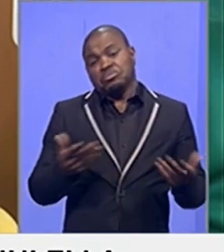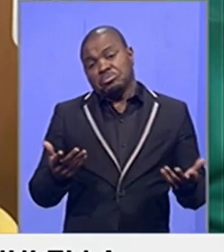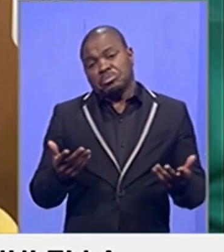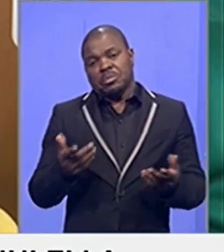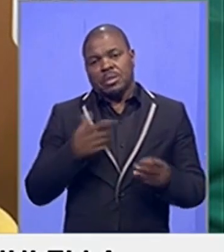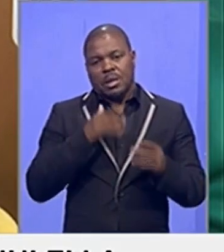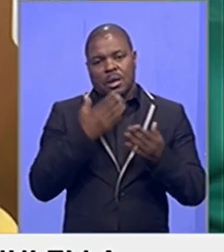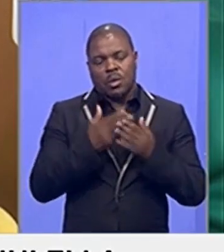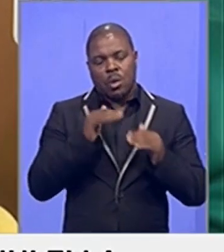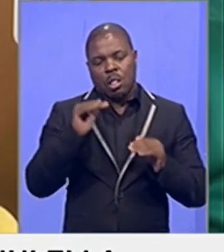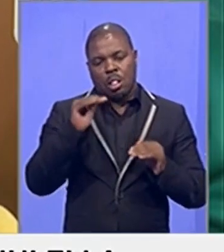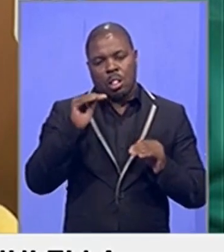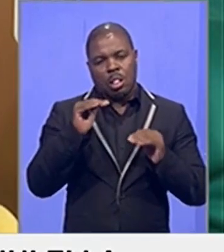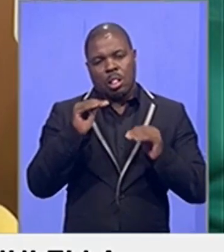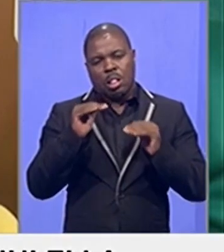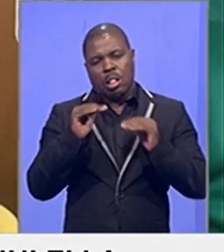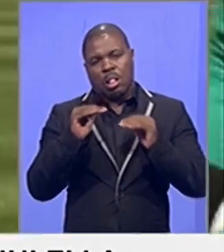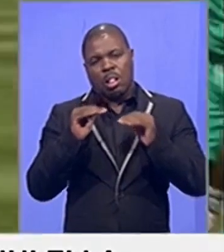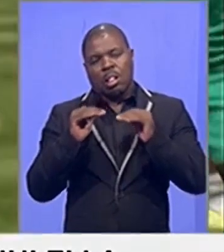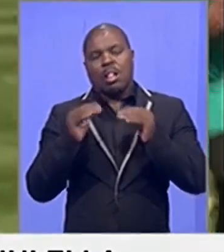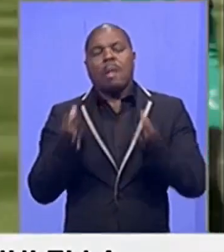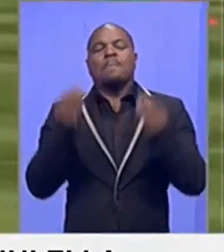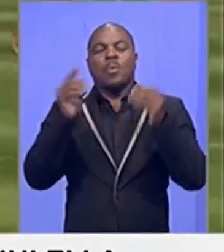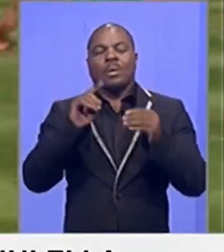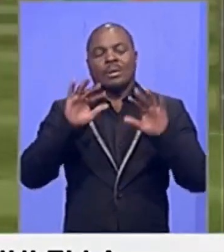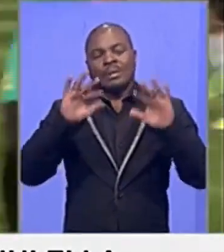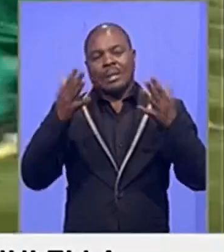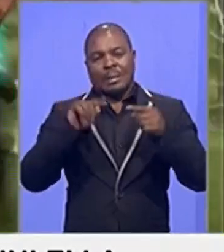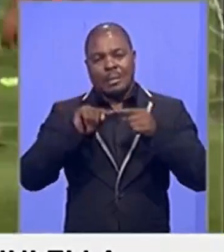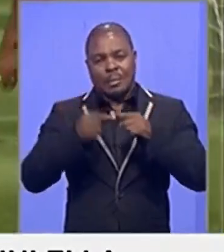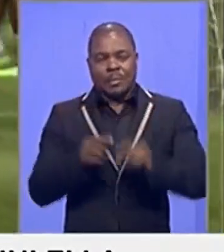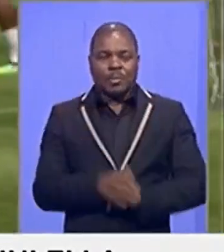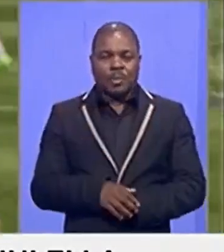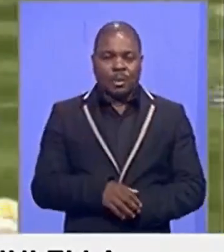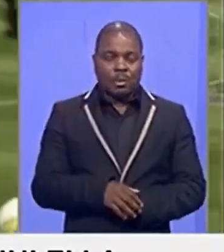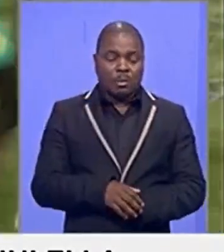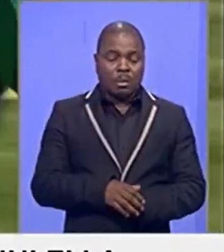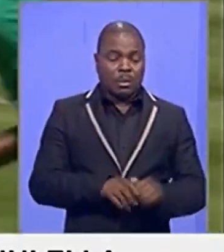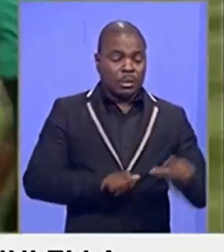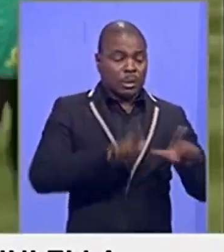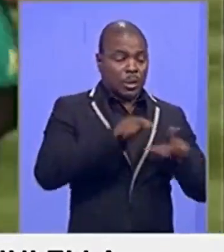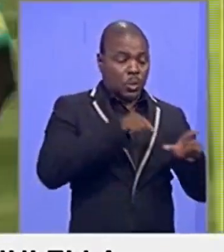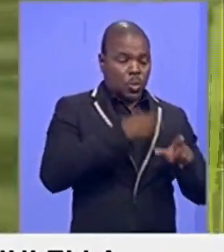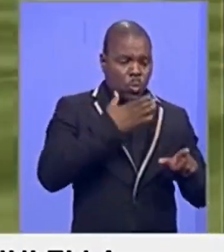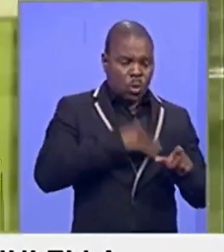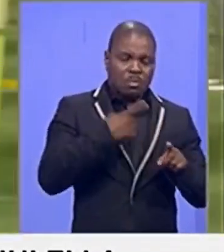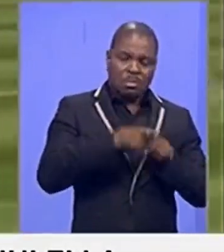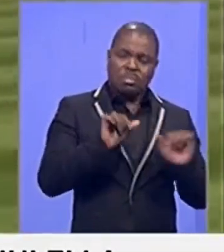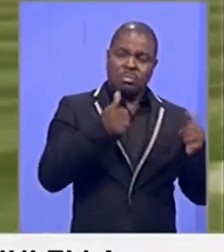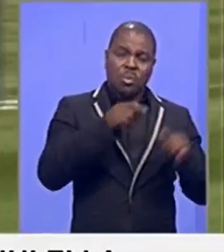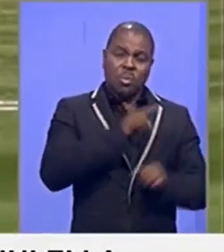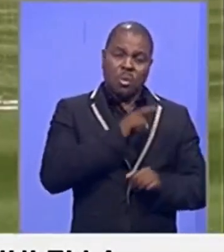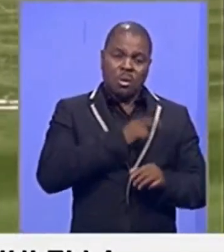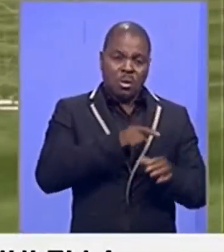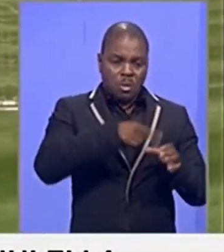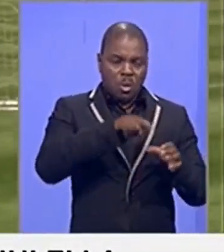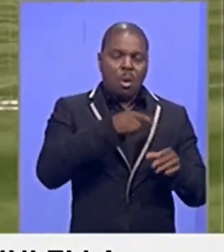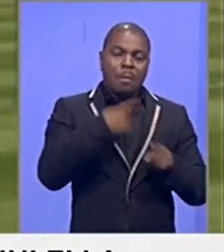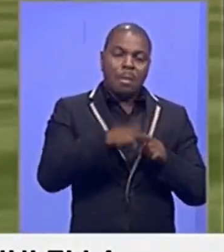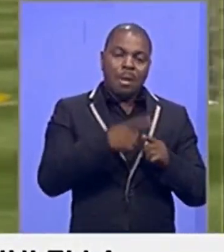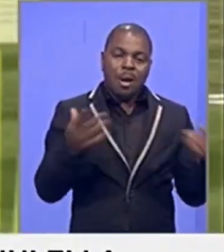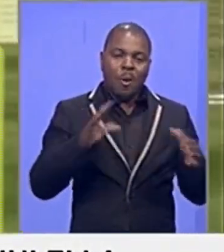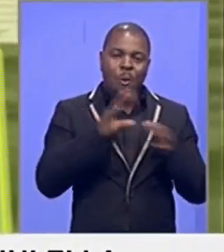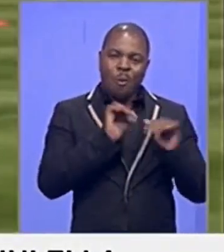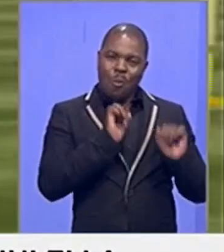to move as close as possible to 10 points. Sundowns e nyaka go šoma gabotse ka ge e ralokela